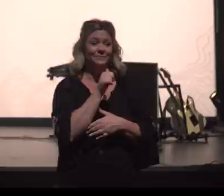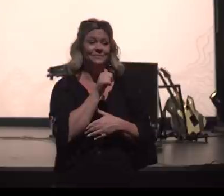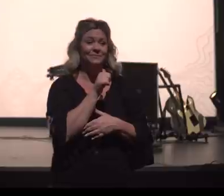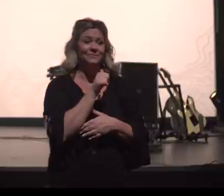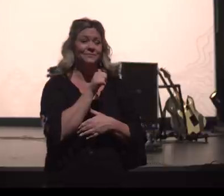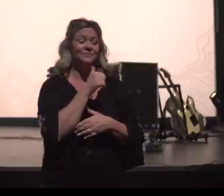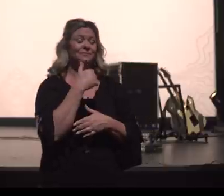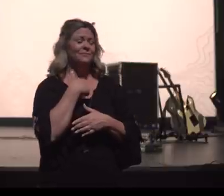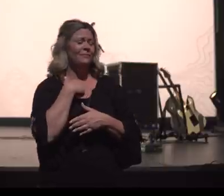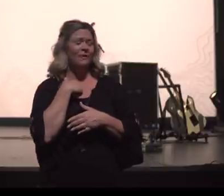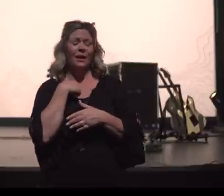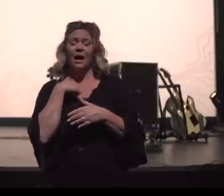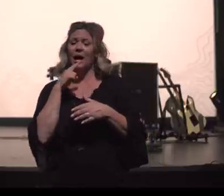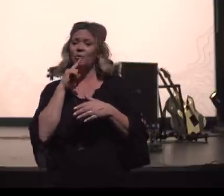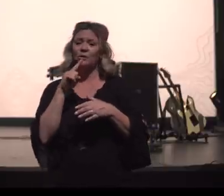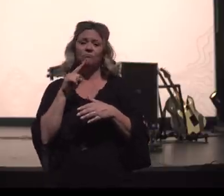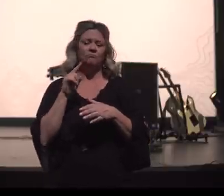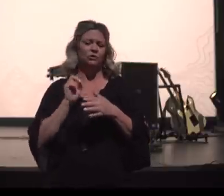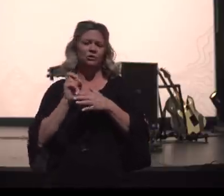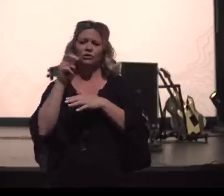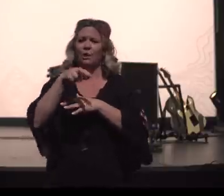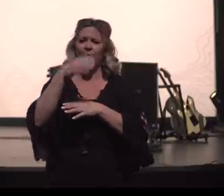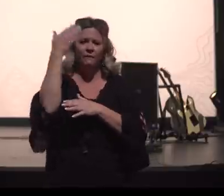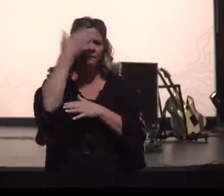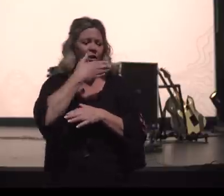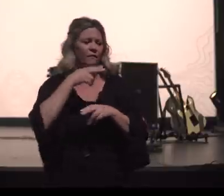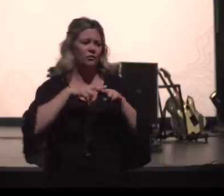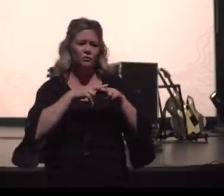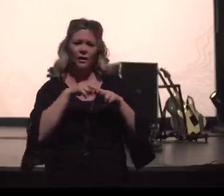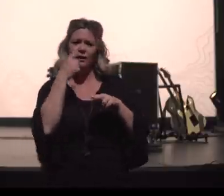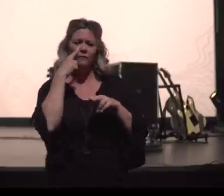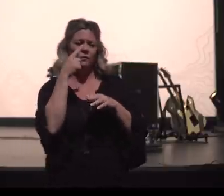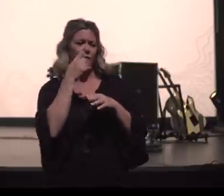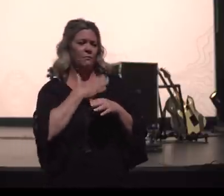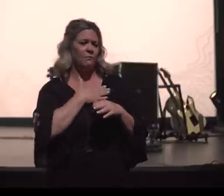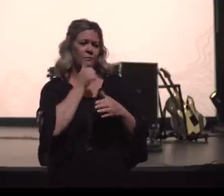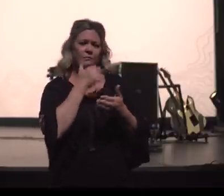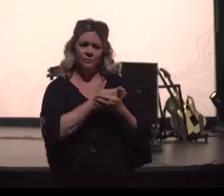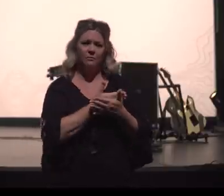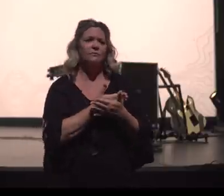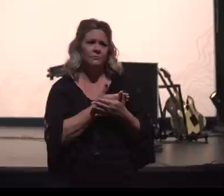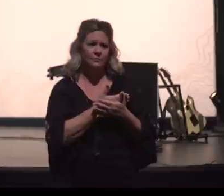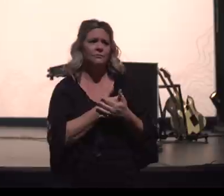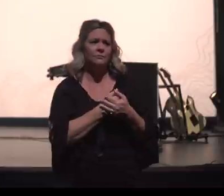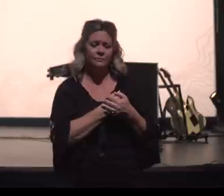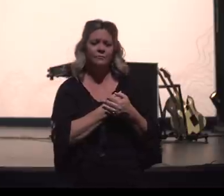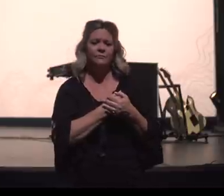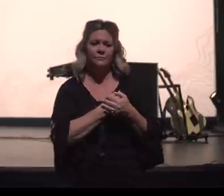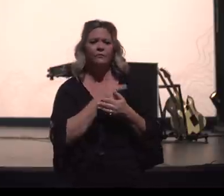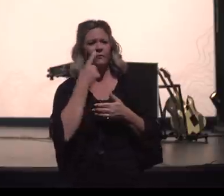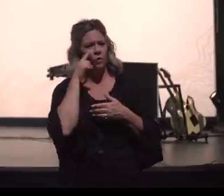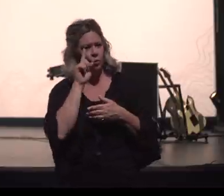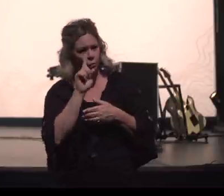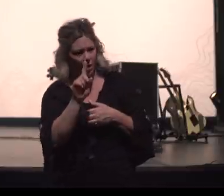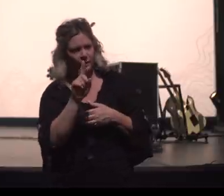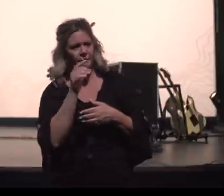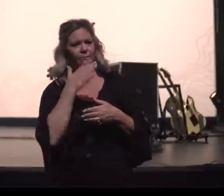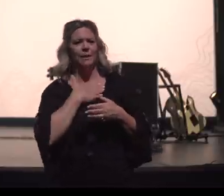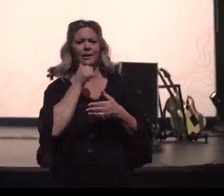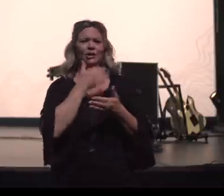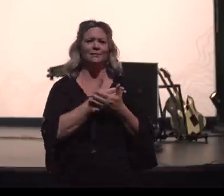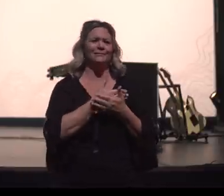And I would jump in a train. I would jump in front of a train for one of them. Notice I said one of them,